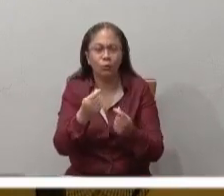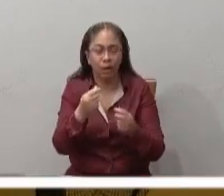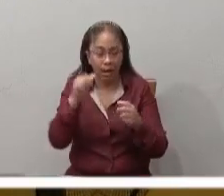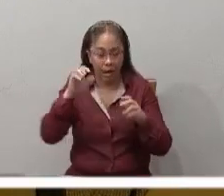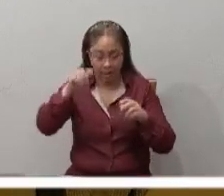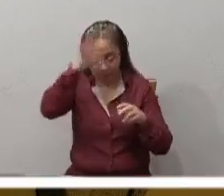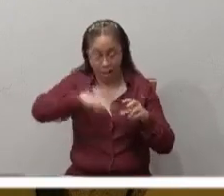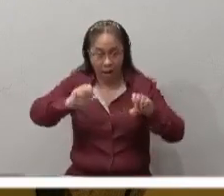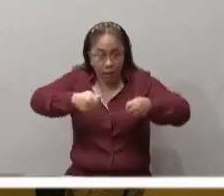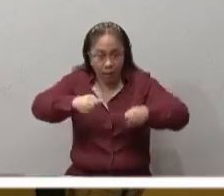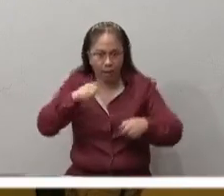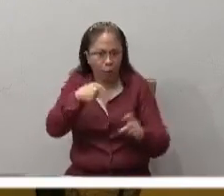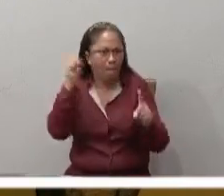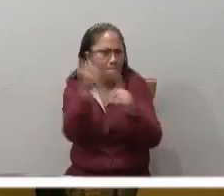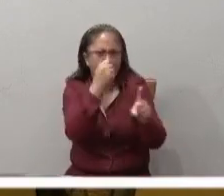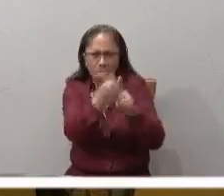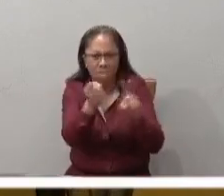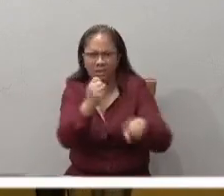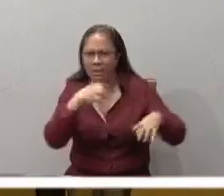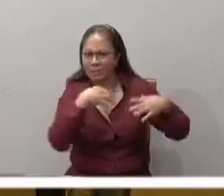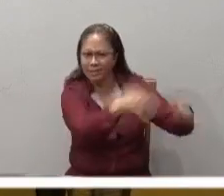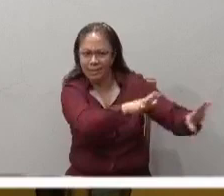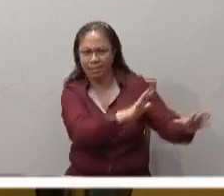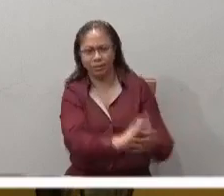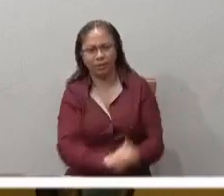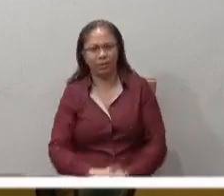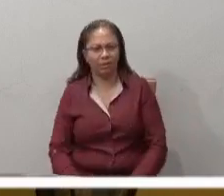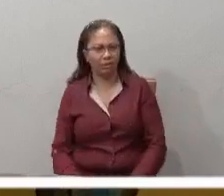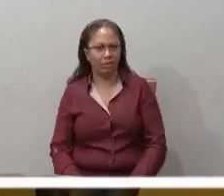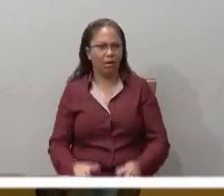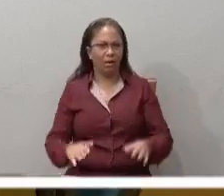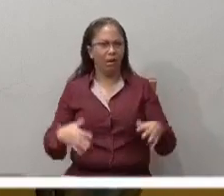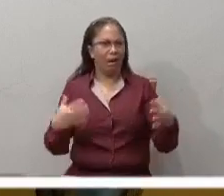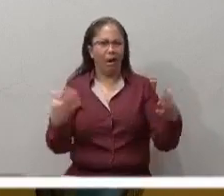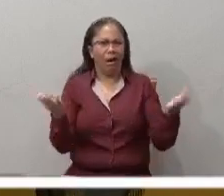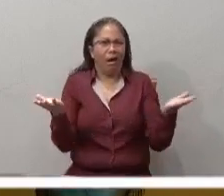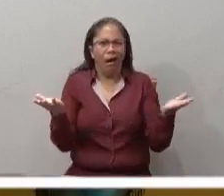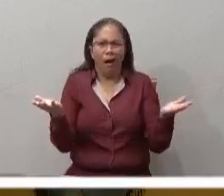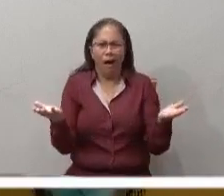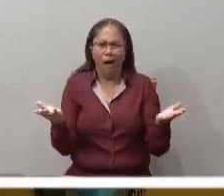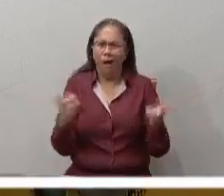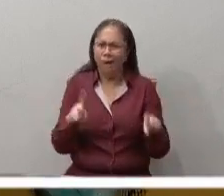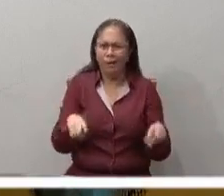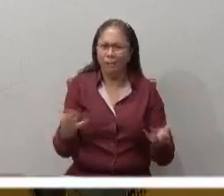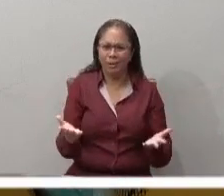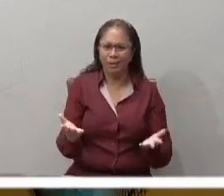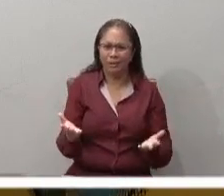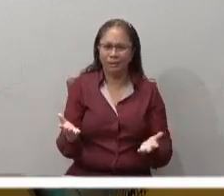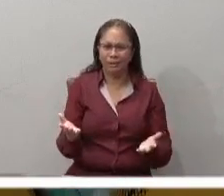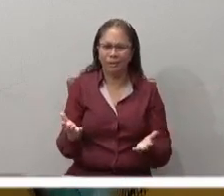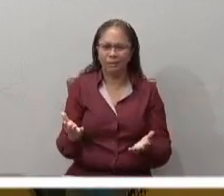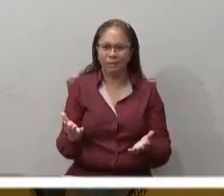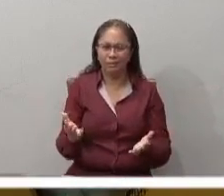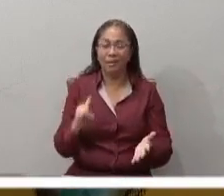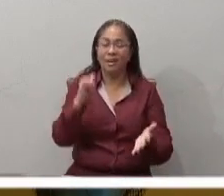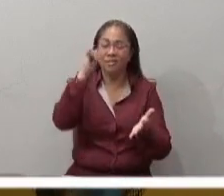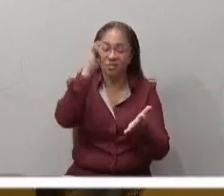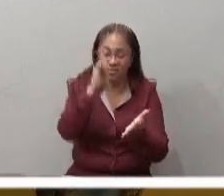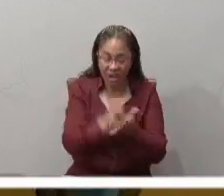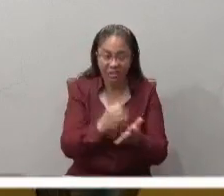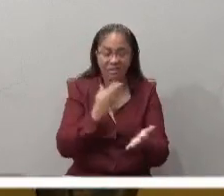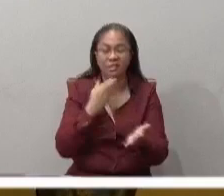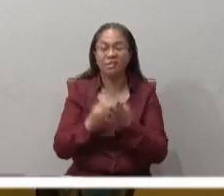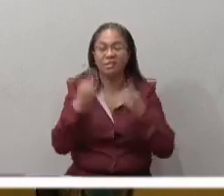off. Now, how would that be? That would work? Well, that's what the gospel is saying today